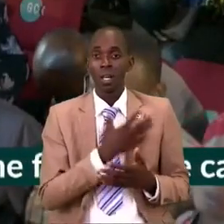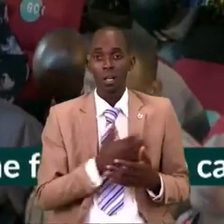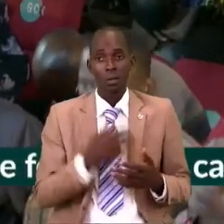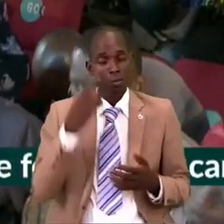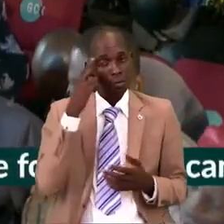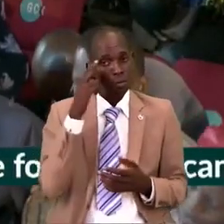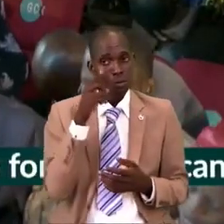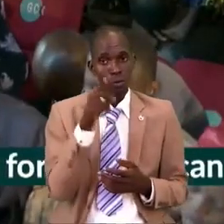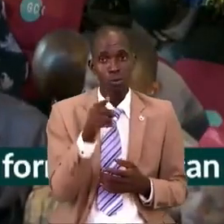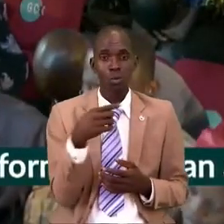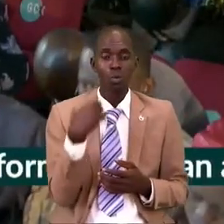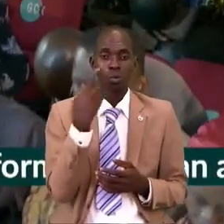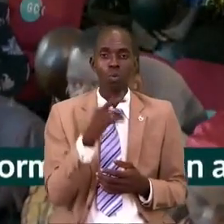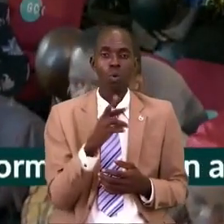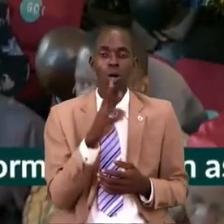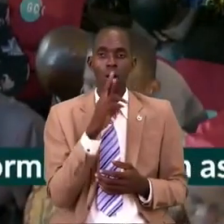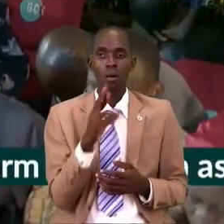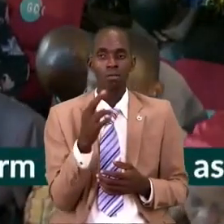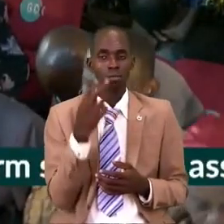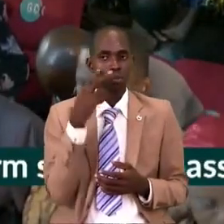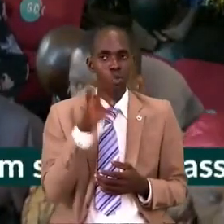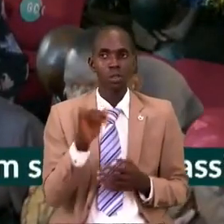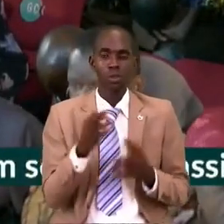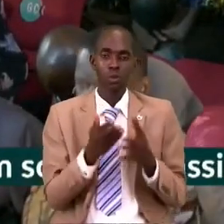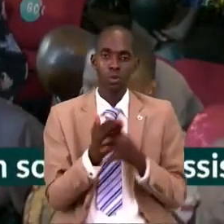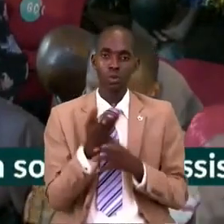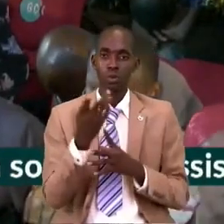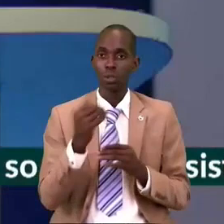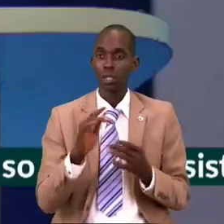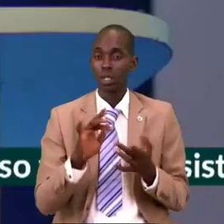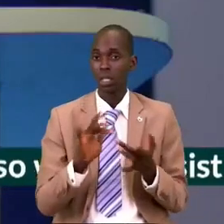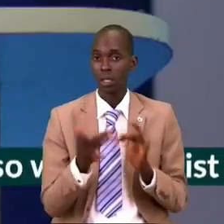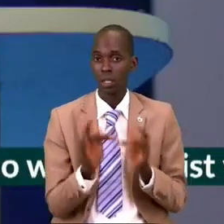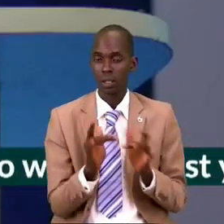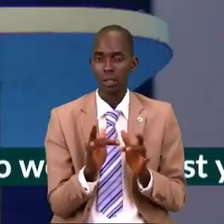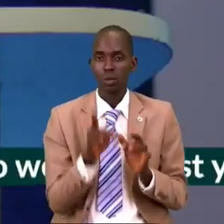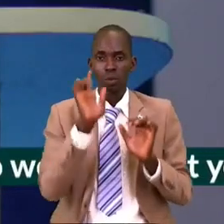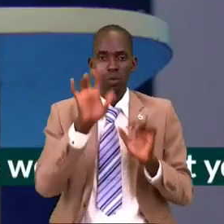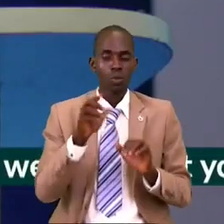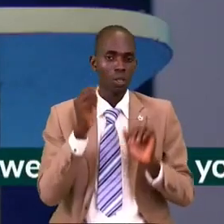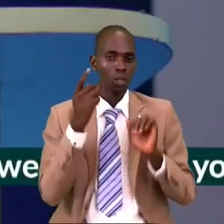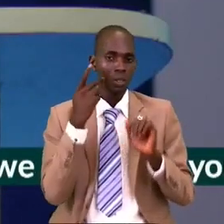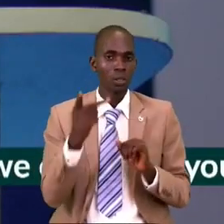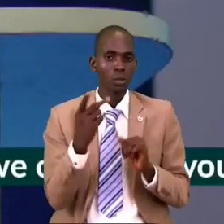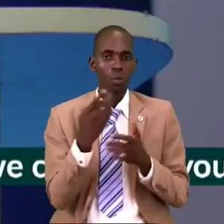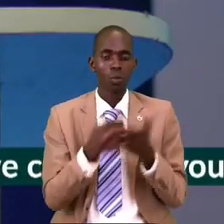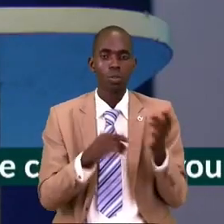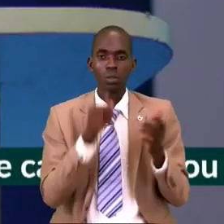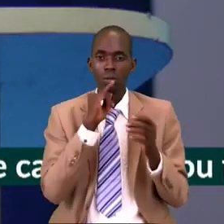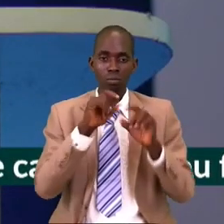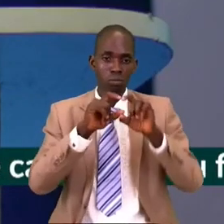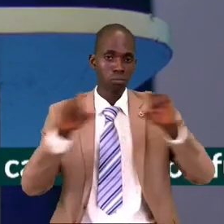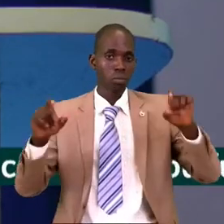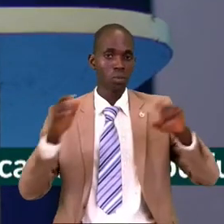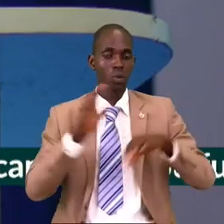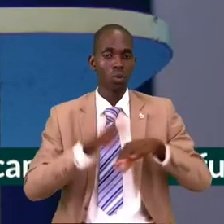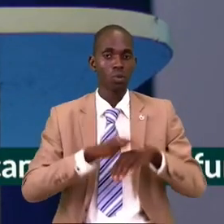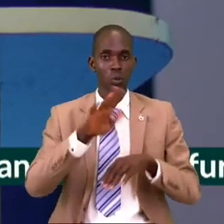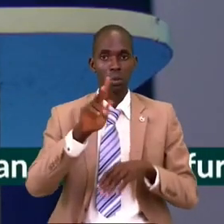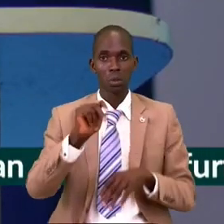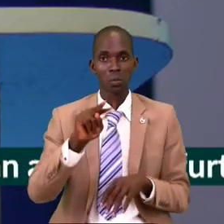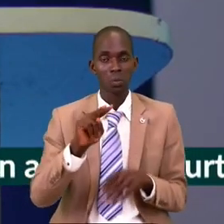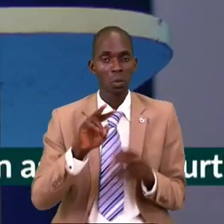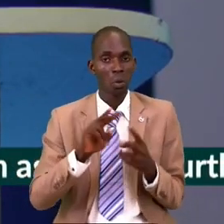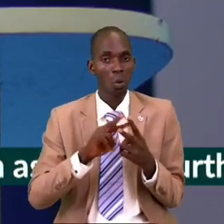write. And those who do not have writing materials, biro to write, please help them to